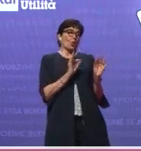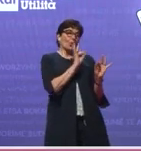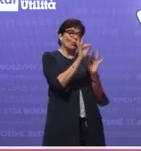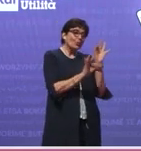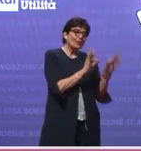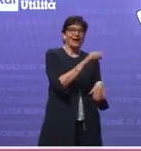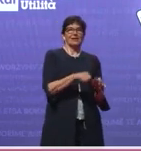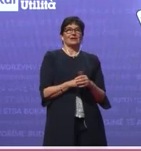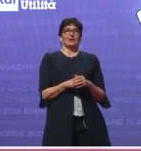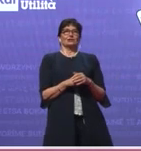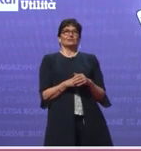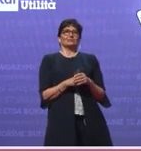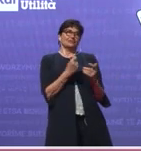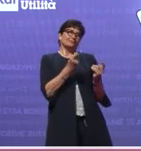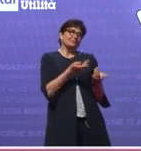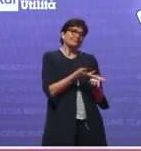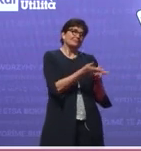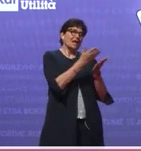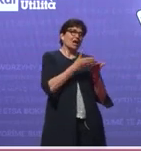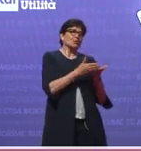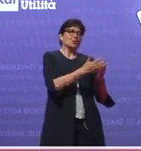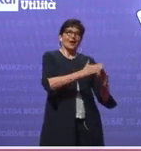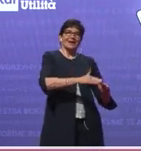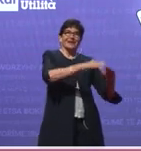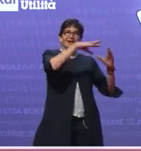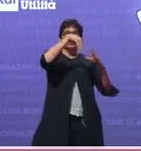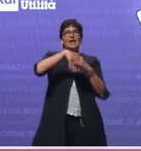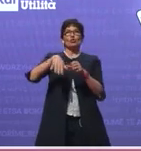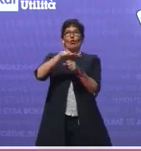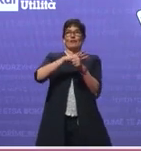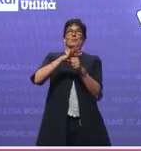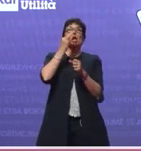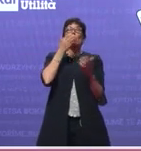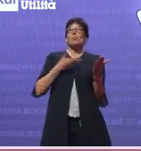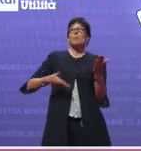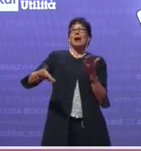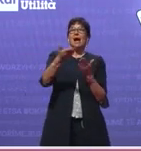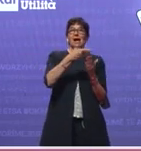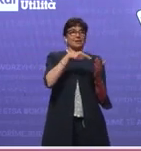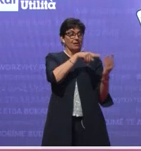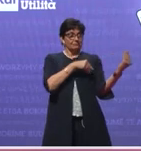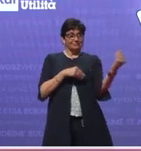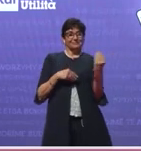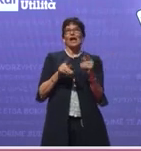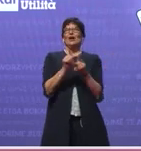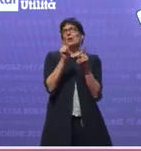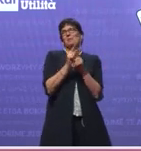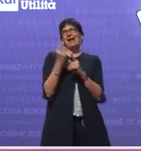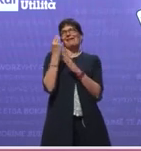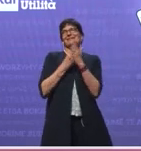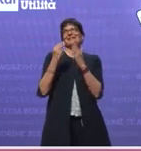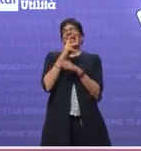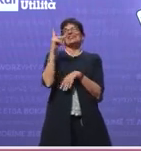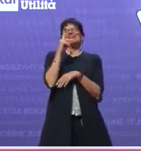raise them in the human family, it's a Disney kind of approach, really. If we can do this through